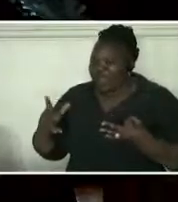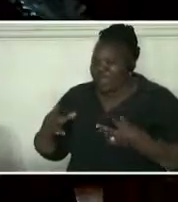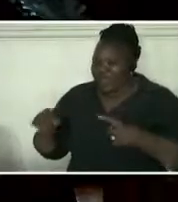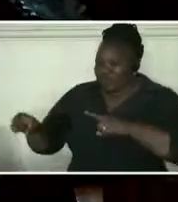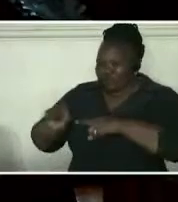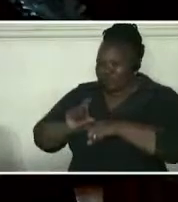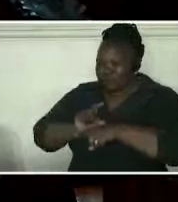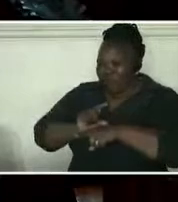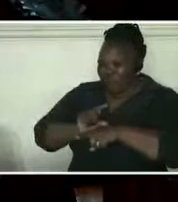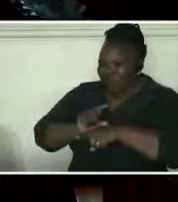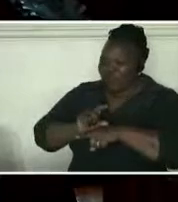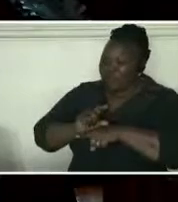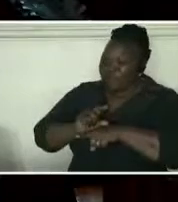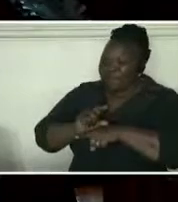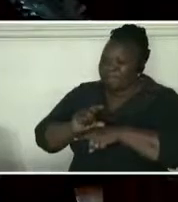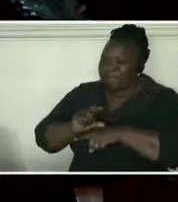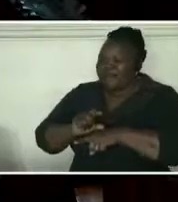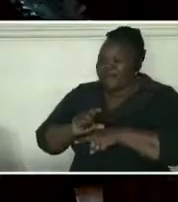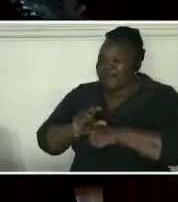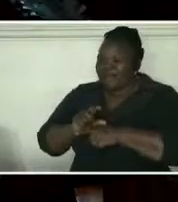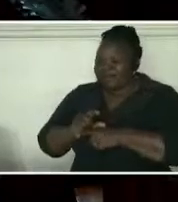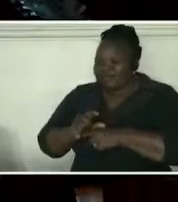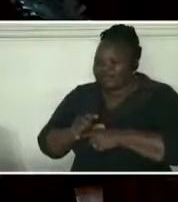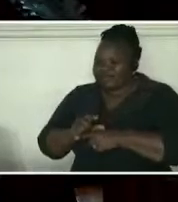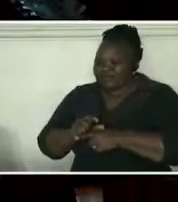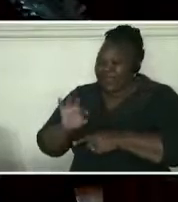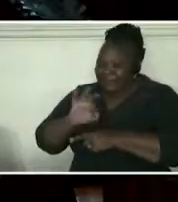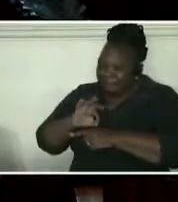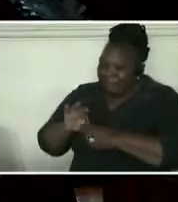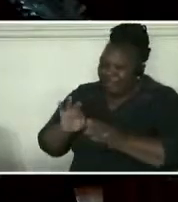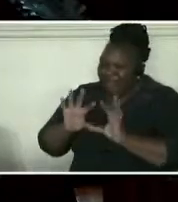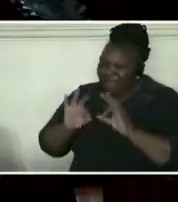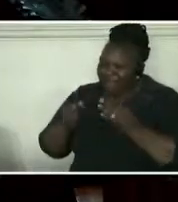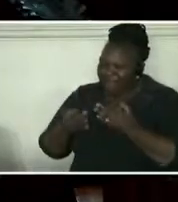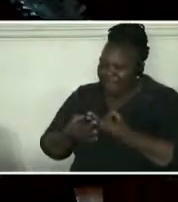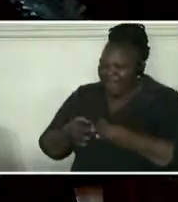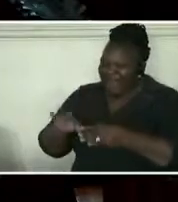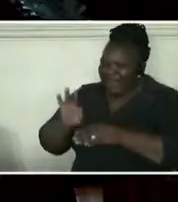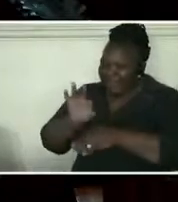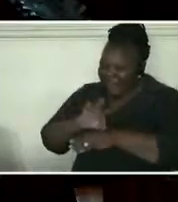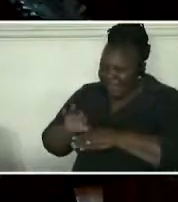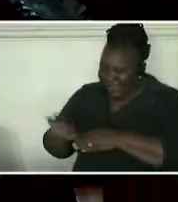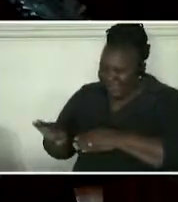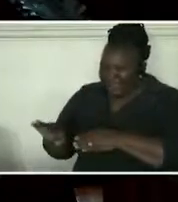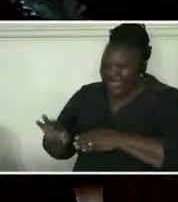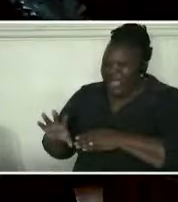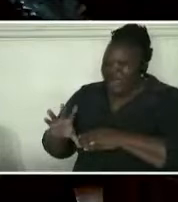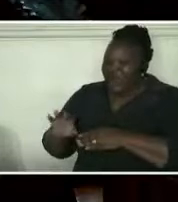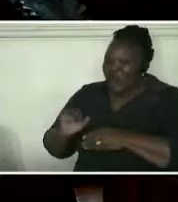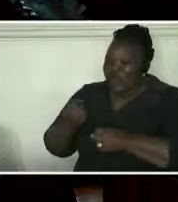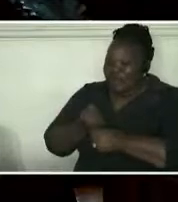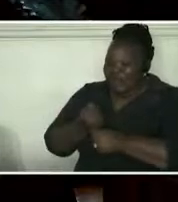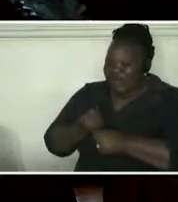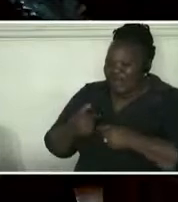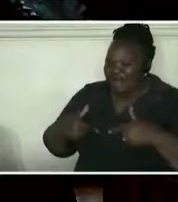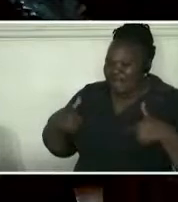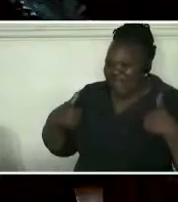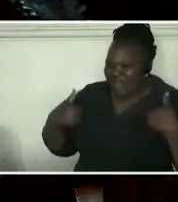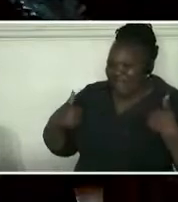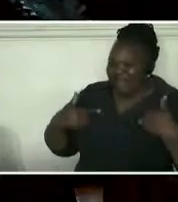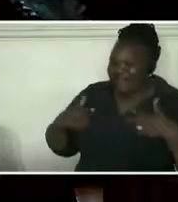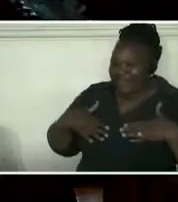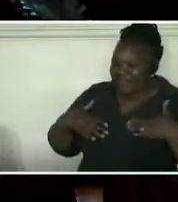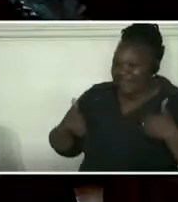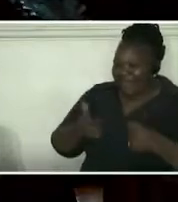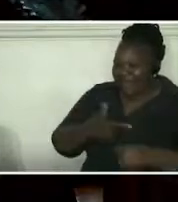sex and family planning we will keep ourselves alive and we'll make sure that we will live longer